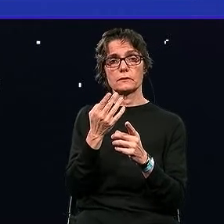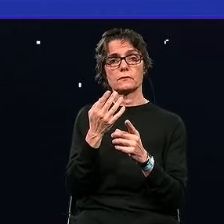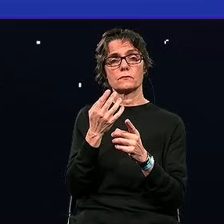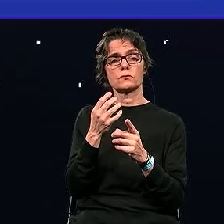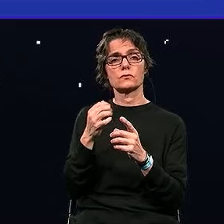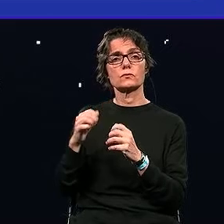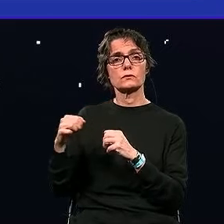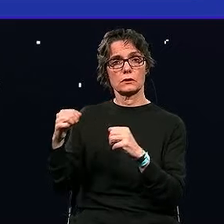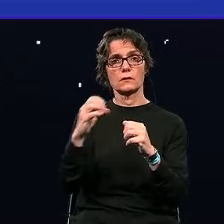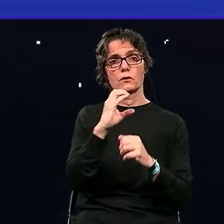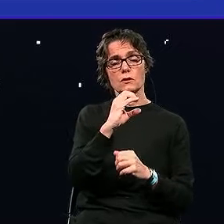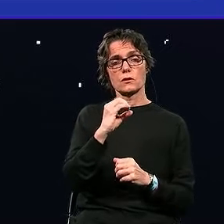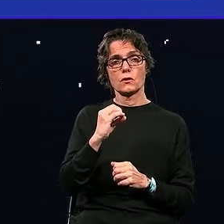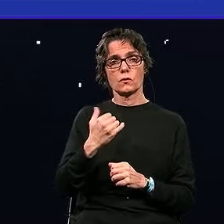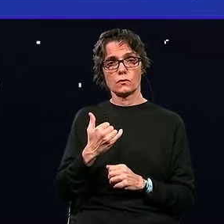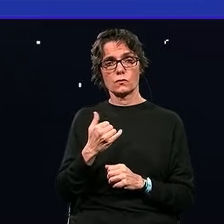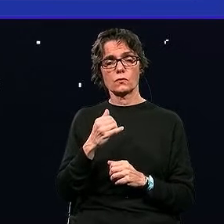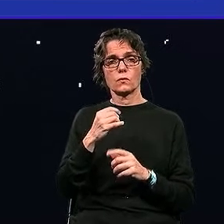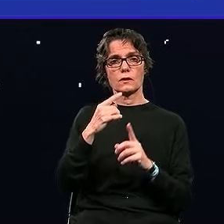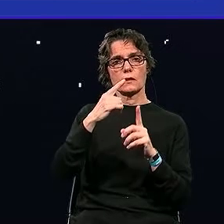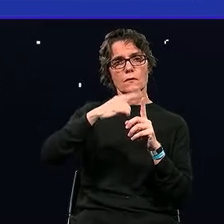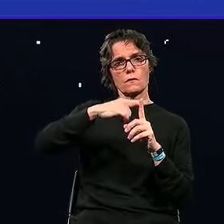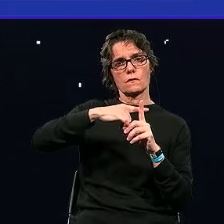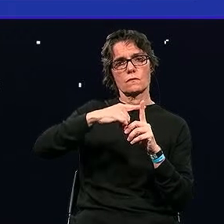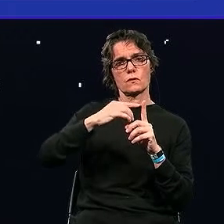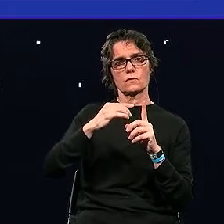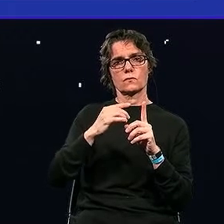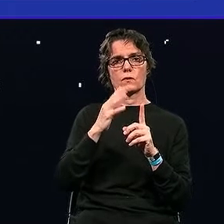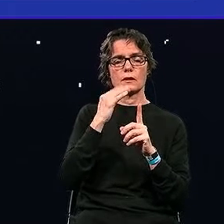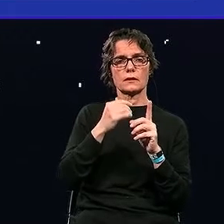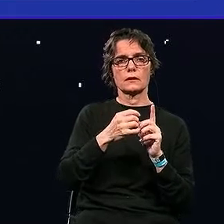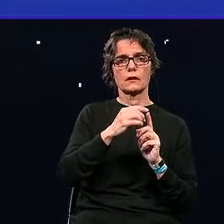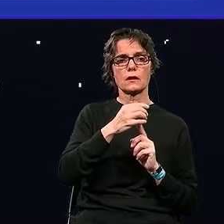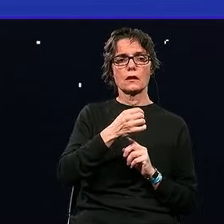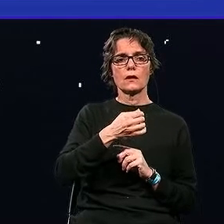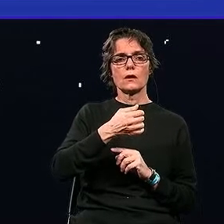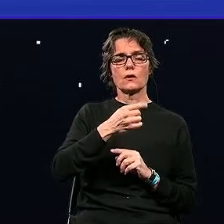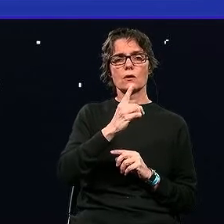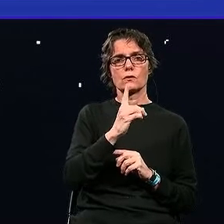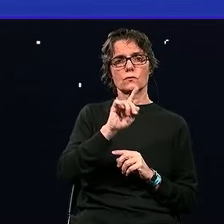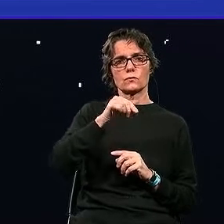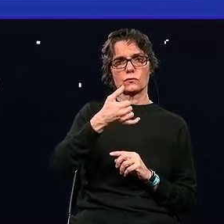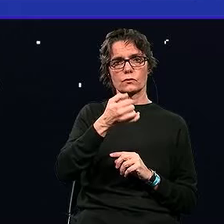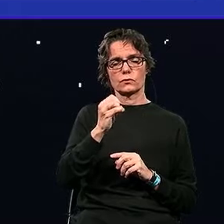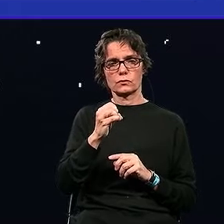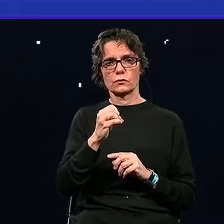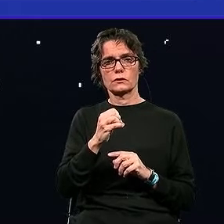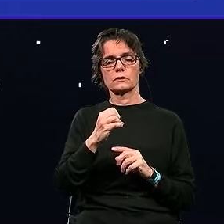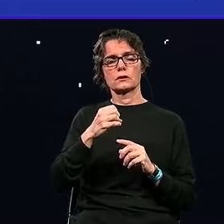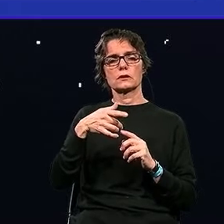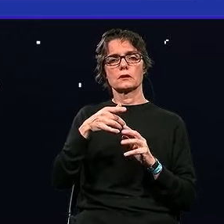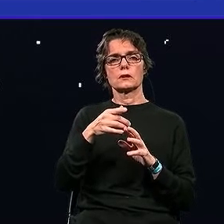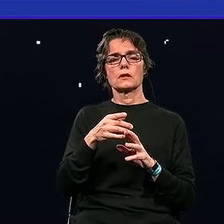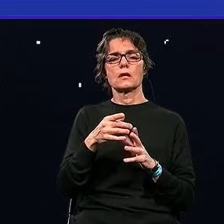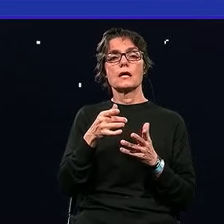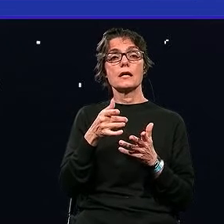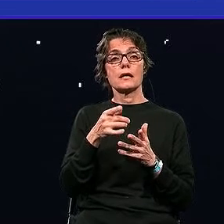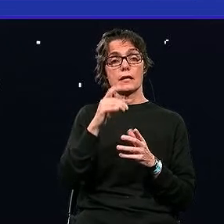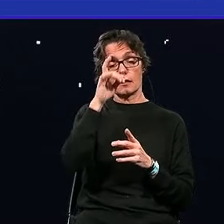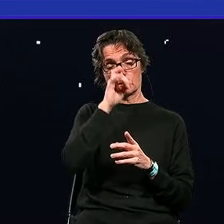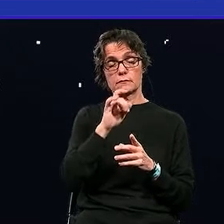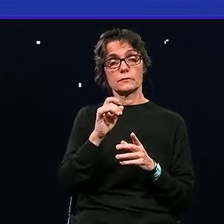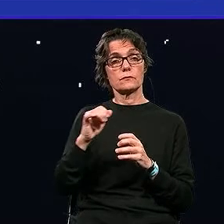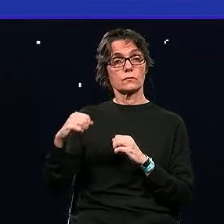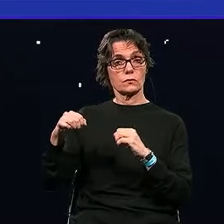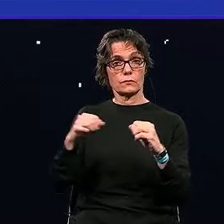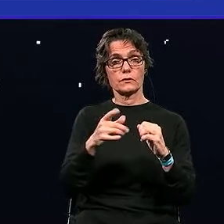keep temperature levels within 1.5 degrees of pre-industrial temperatures. Remember, we've already